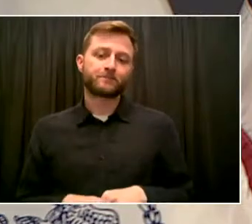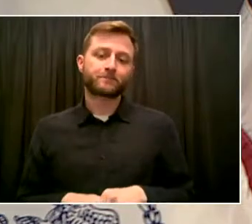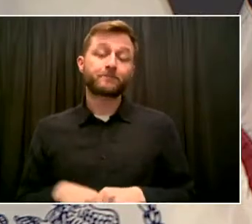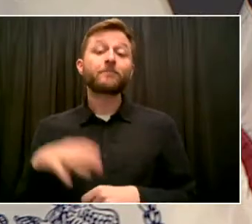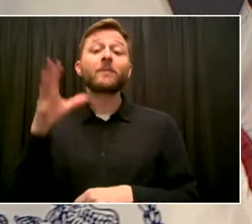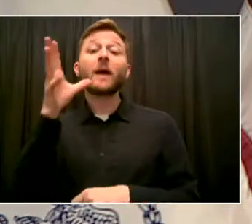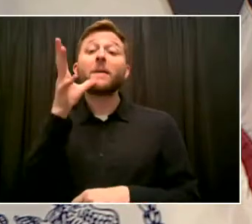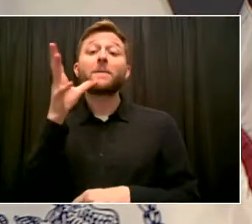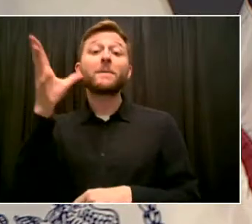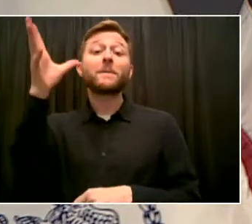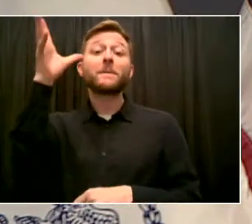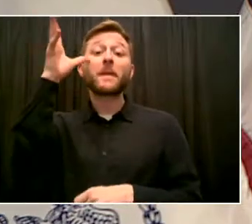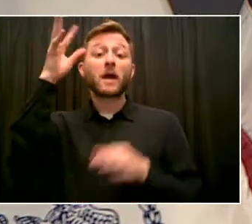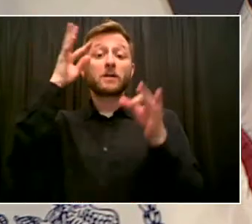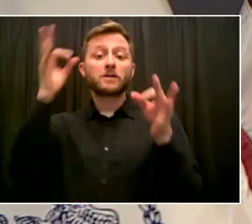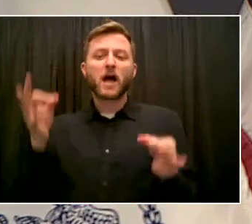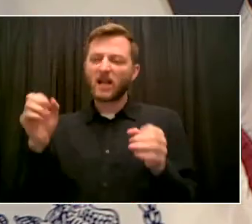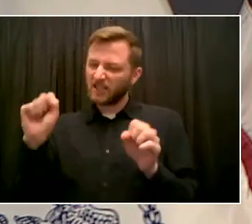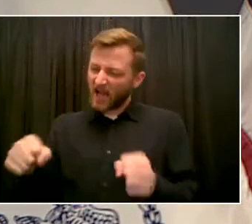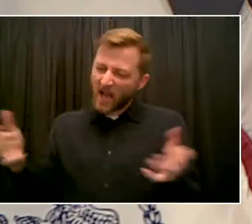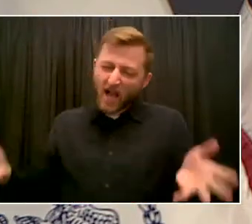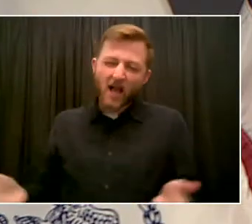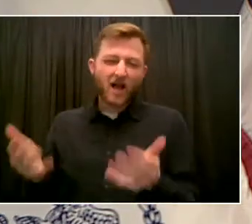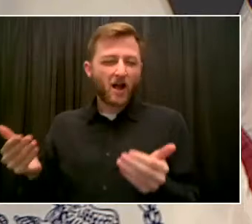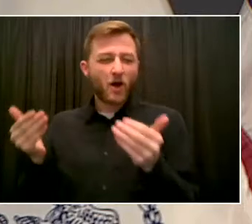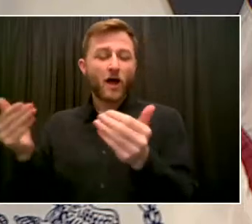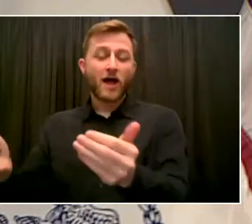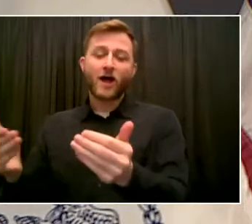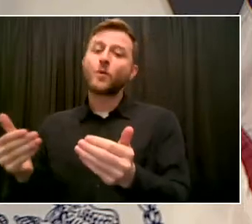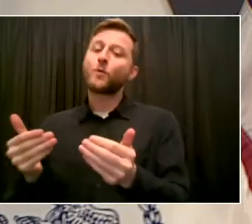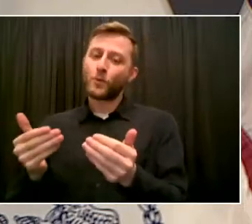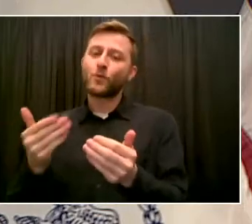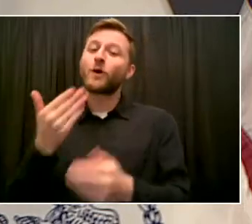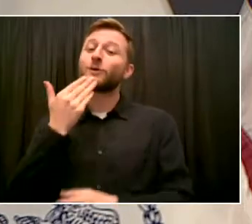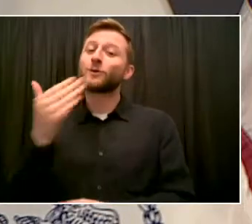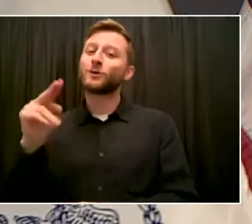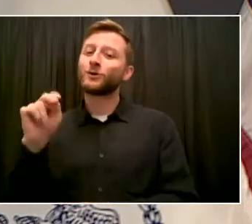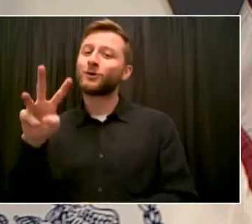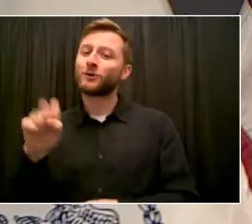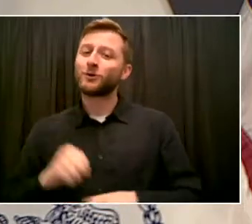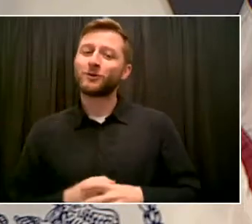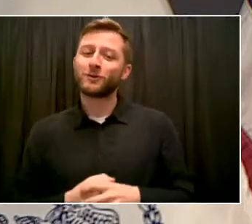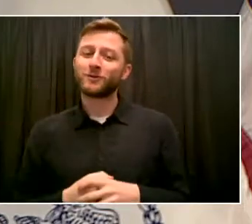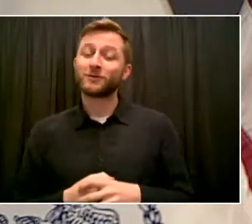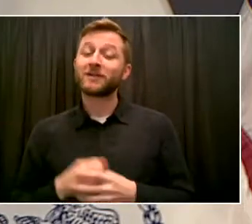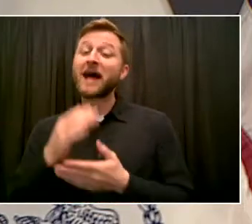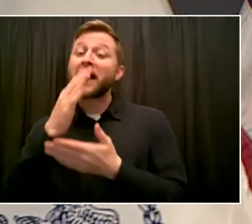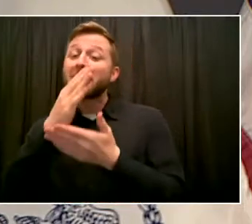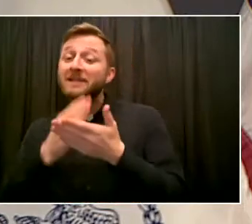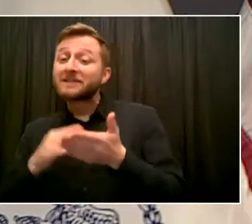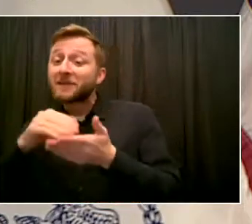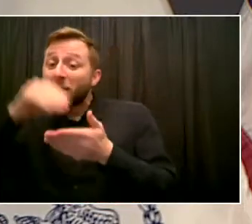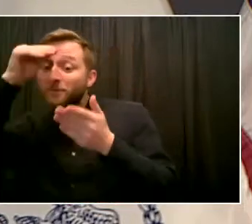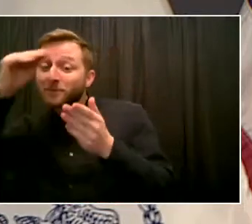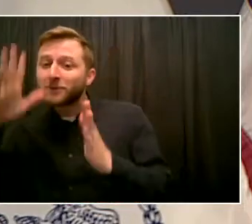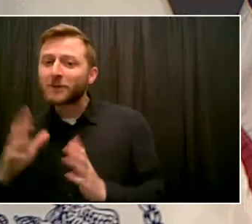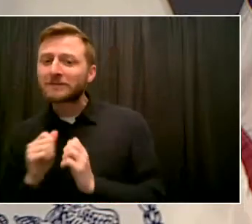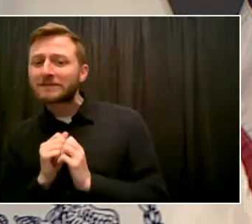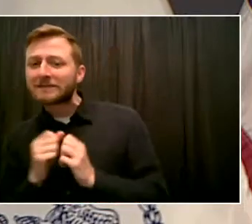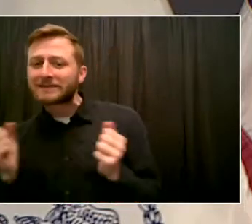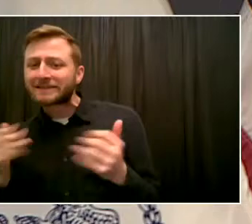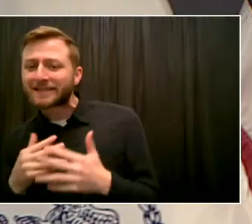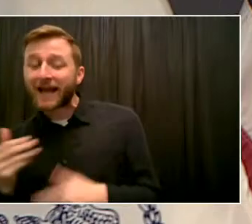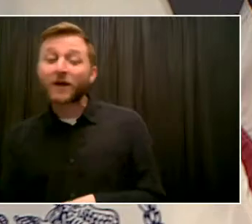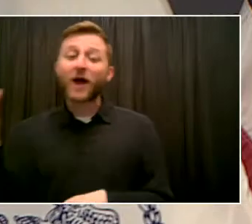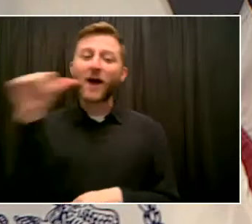Now, you saw there the kids' different reactions, some a little bit more scared, some a little bit more eager. But